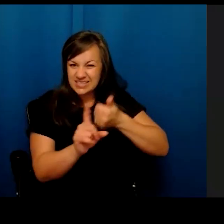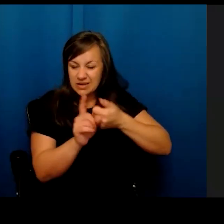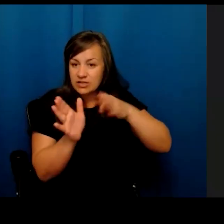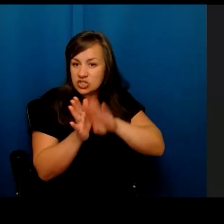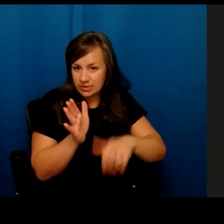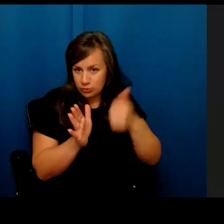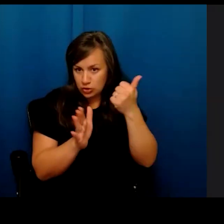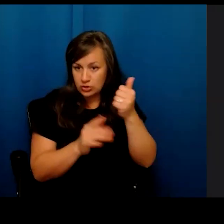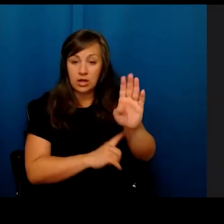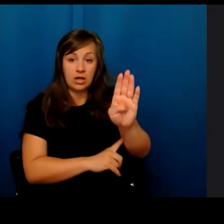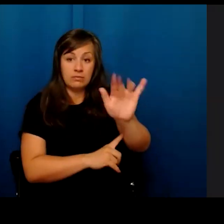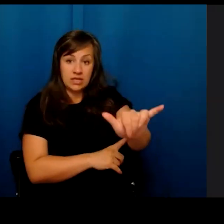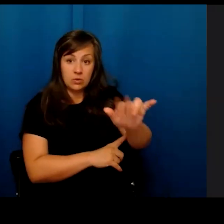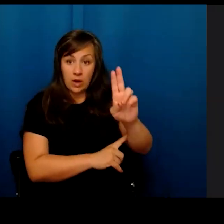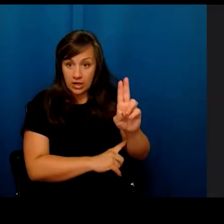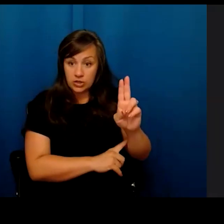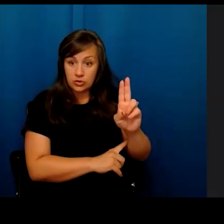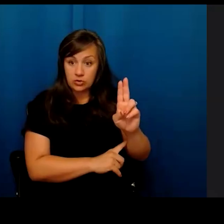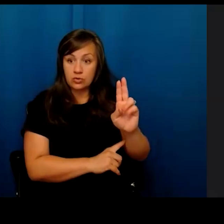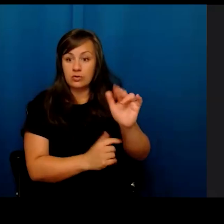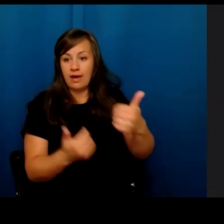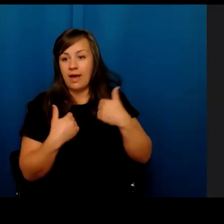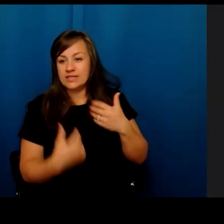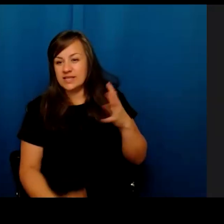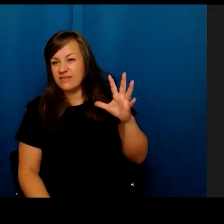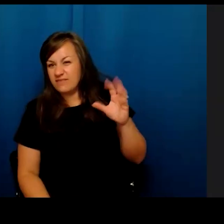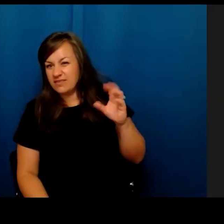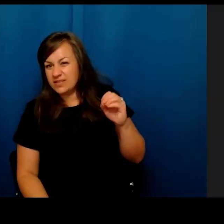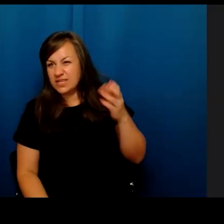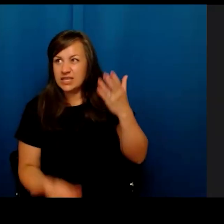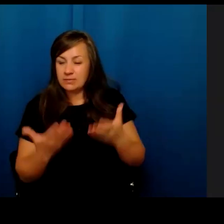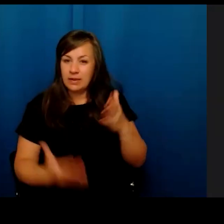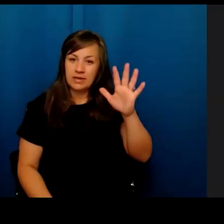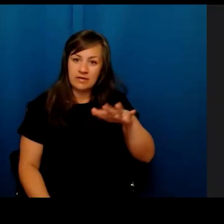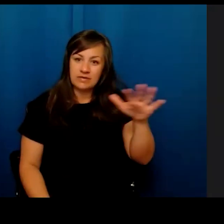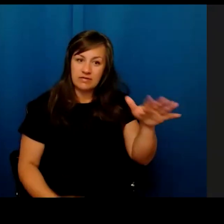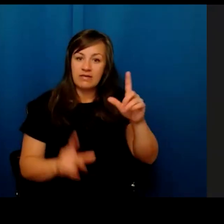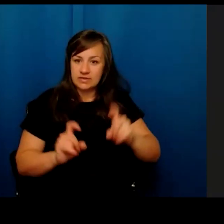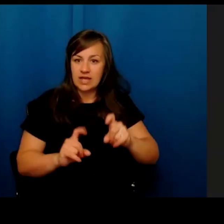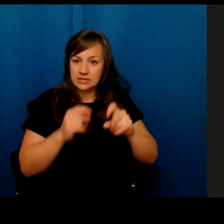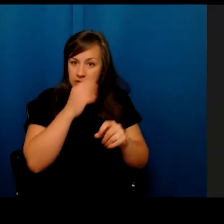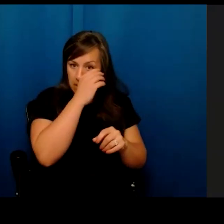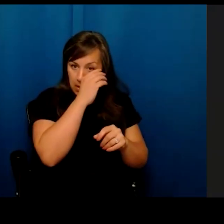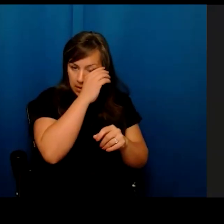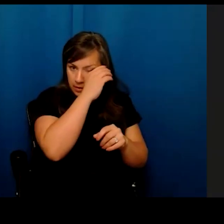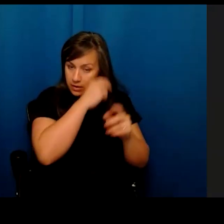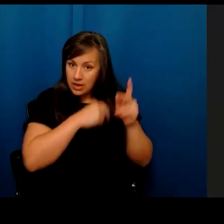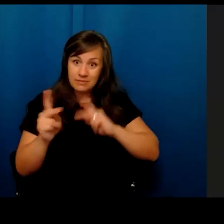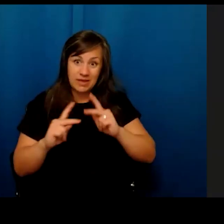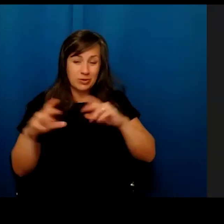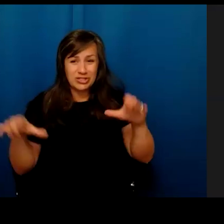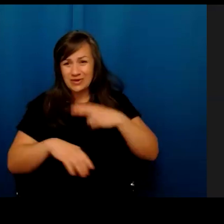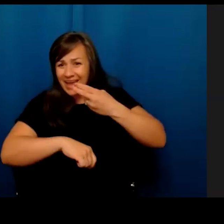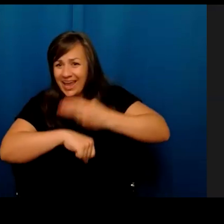And BYU is the one that has around 50, 55 exams. We've had people do everything from